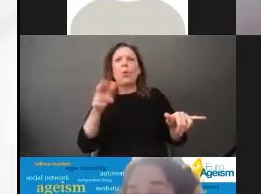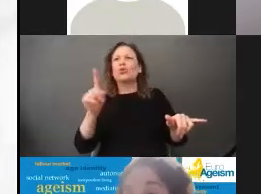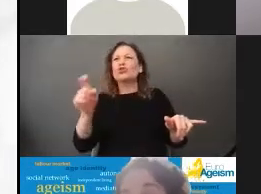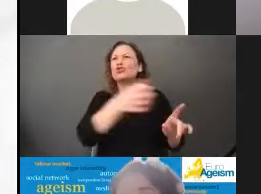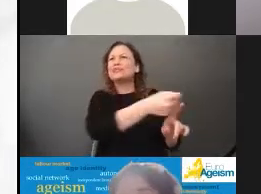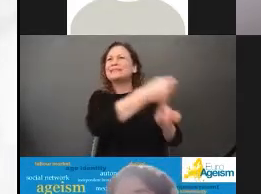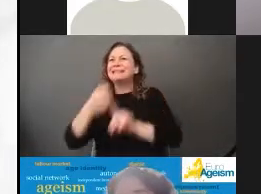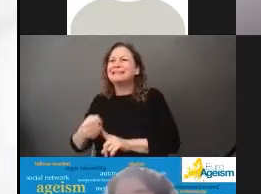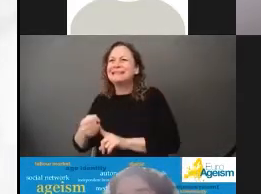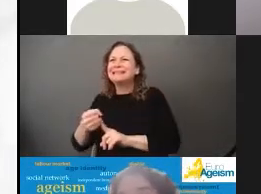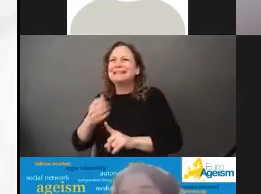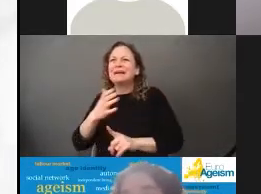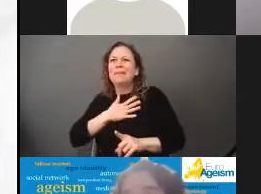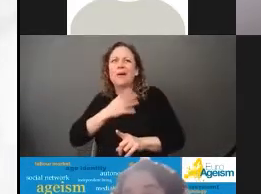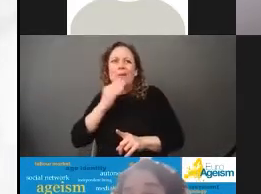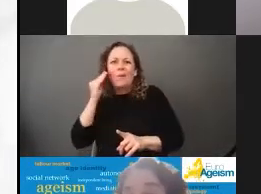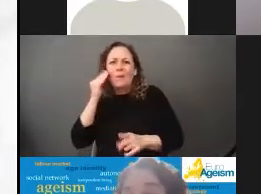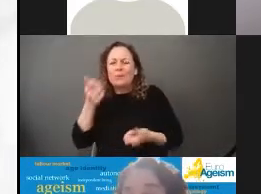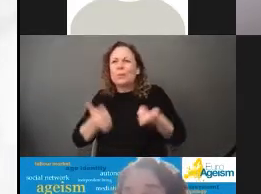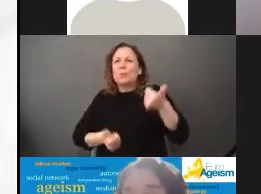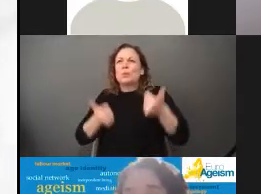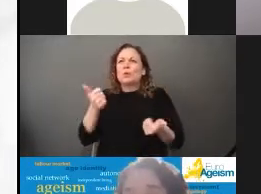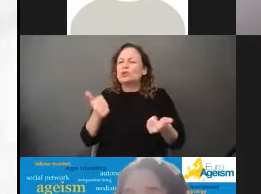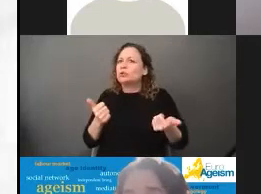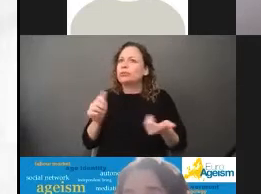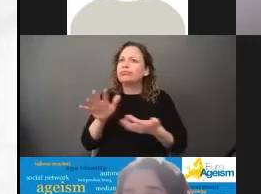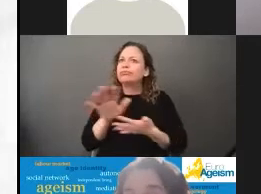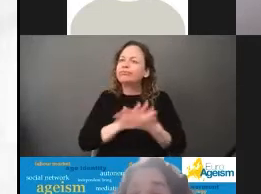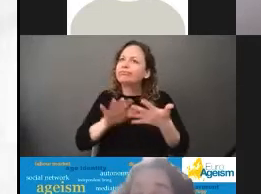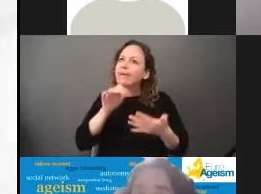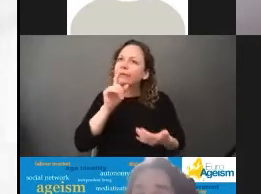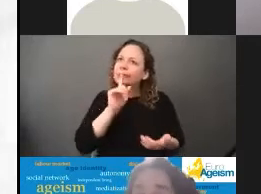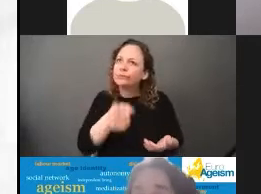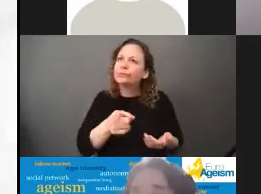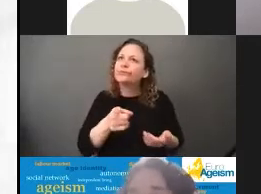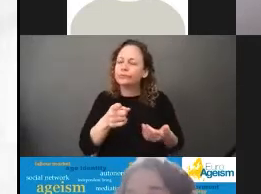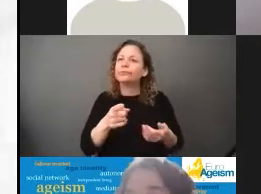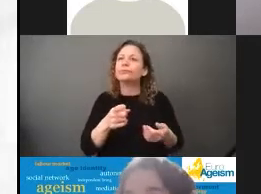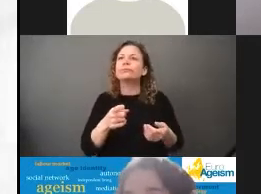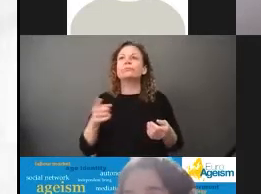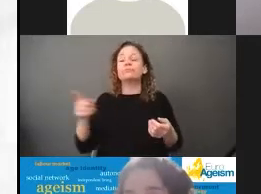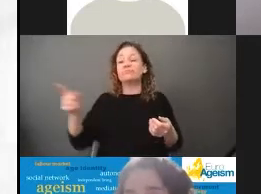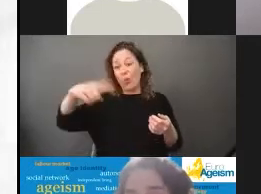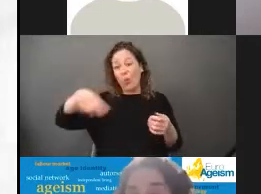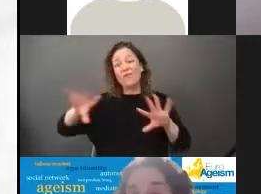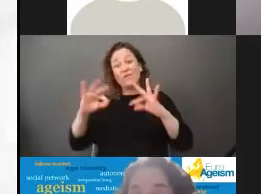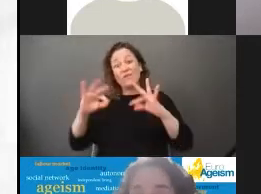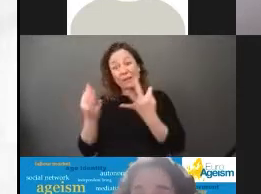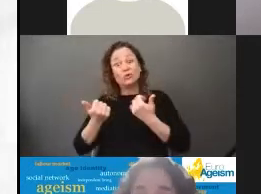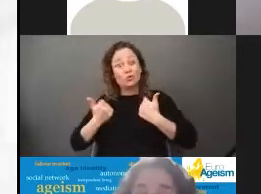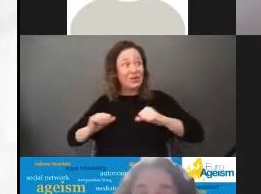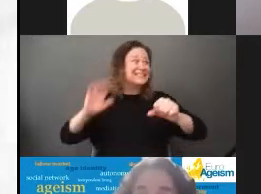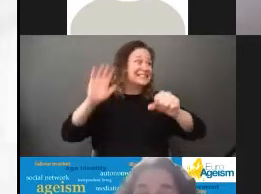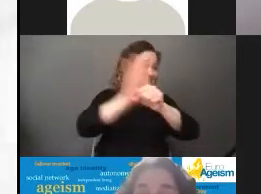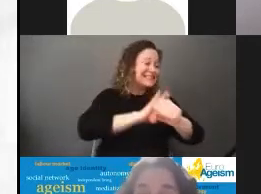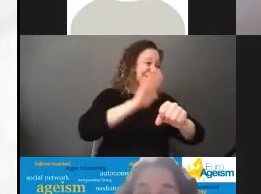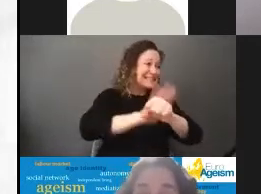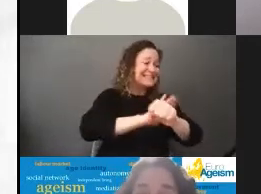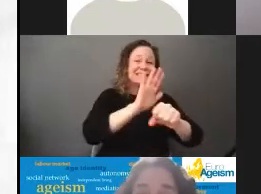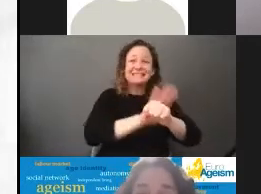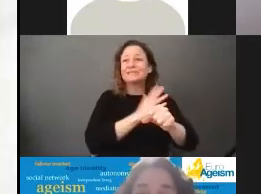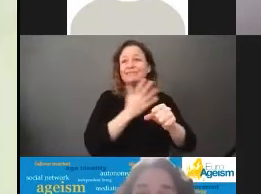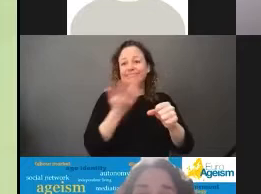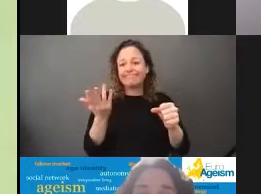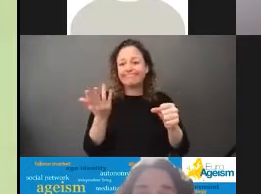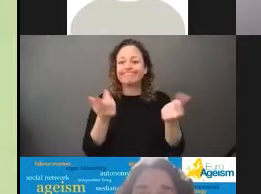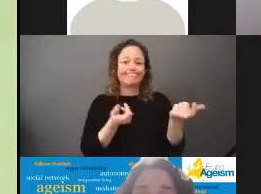rooms, and also in relation to the best response they should be considering with regard to the extreme